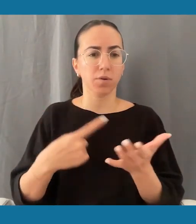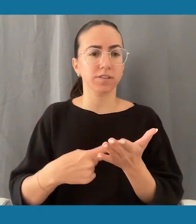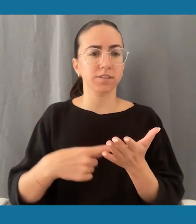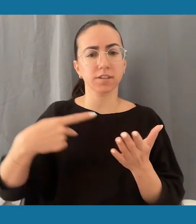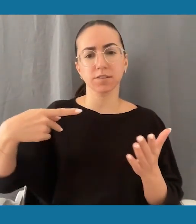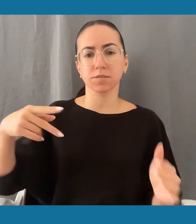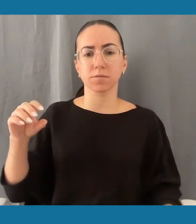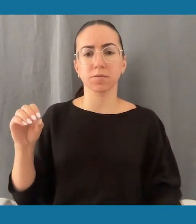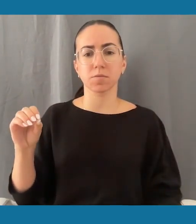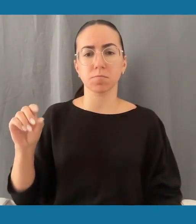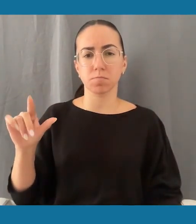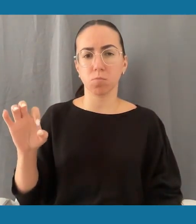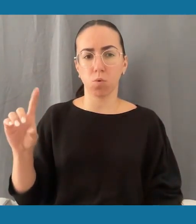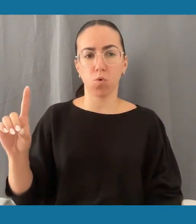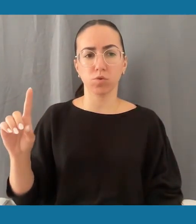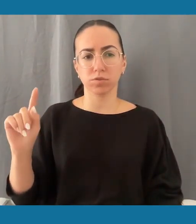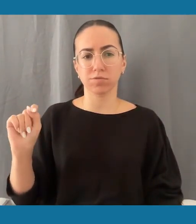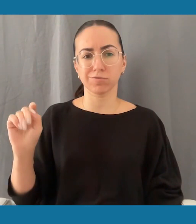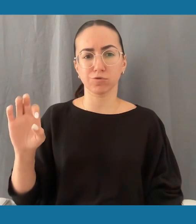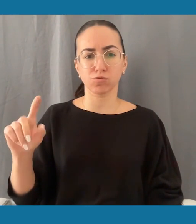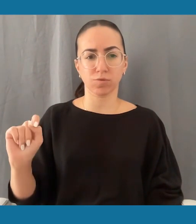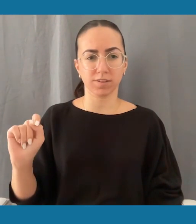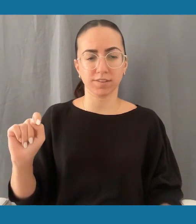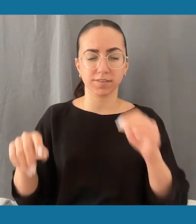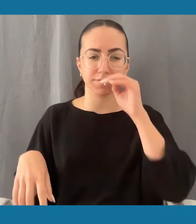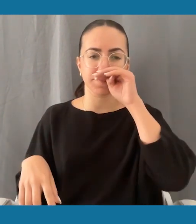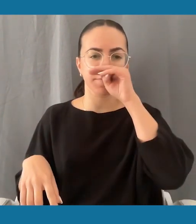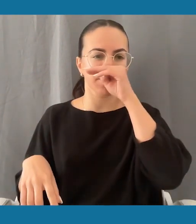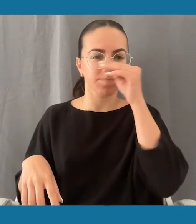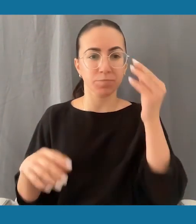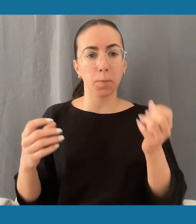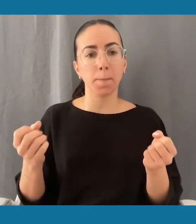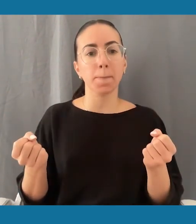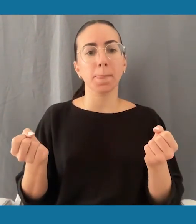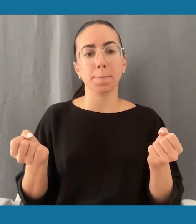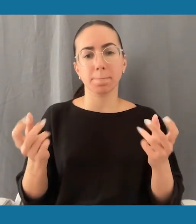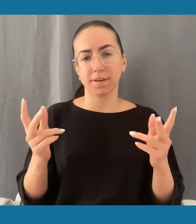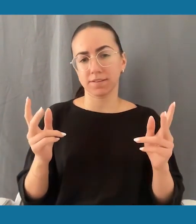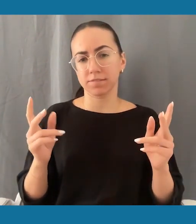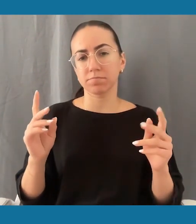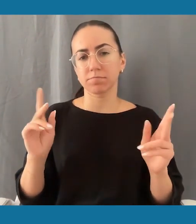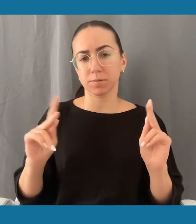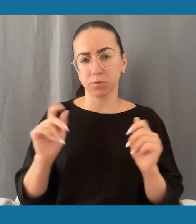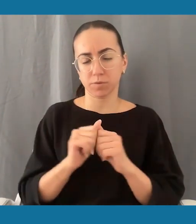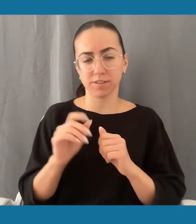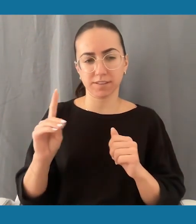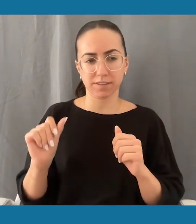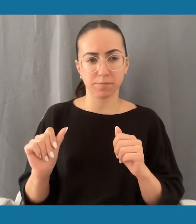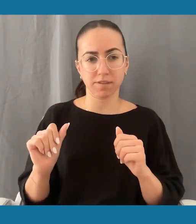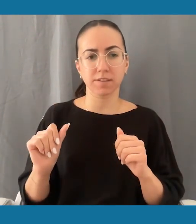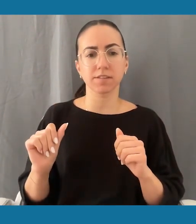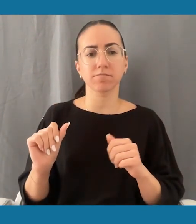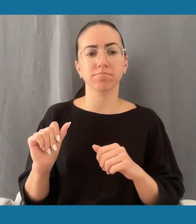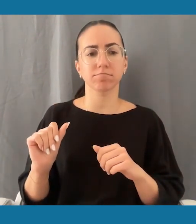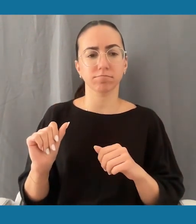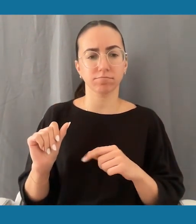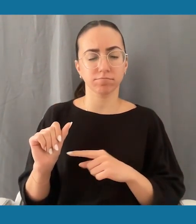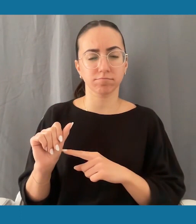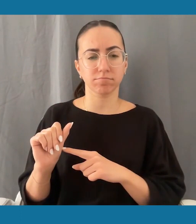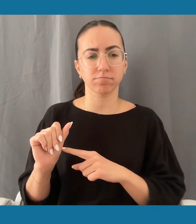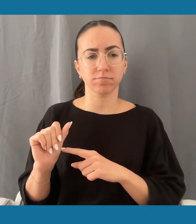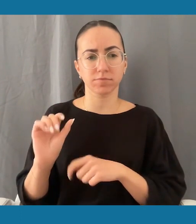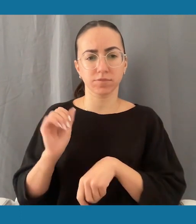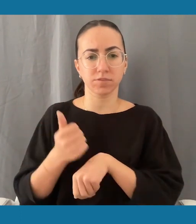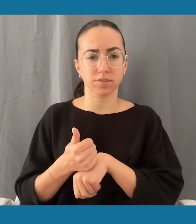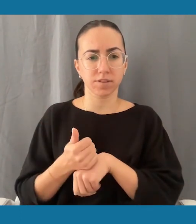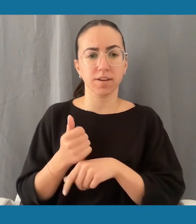pooled trusts. These types of trusts pool the resources of many disabled individuals, and it